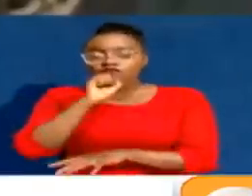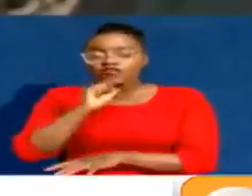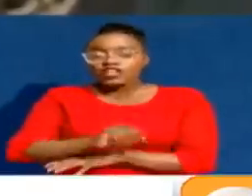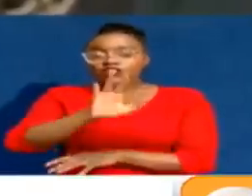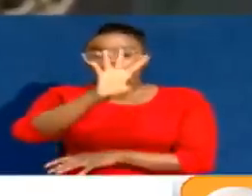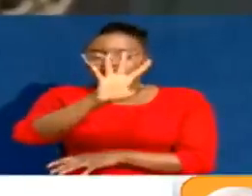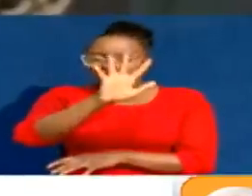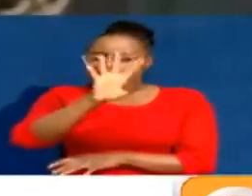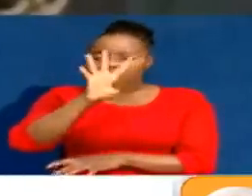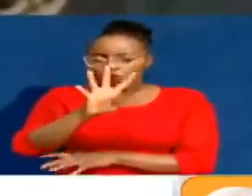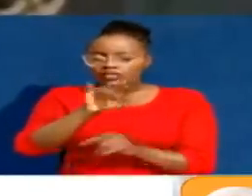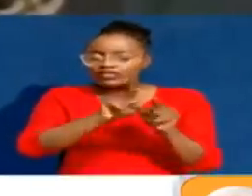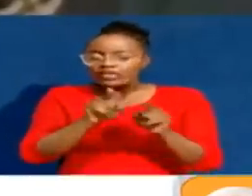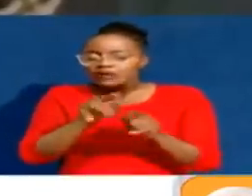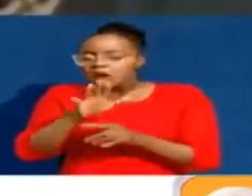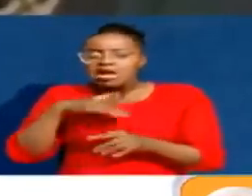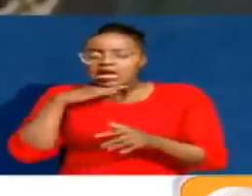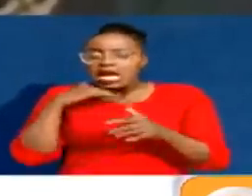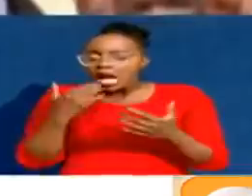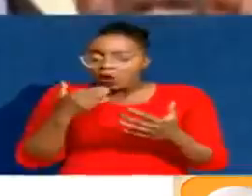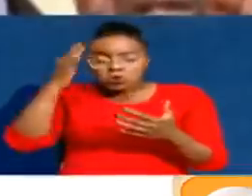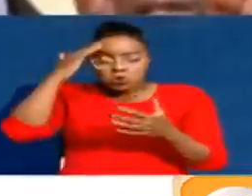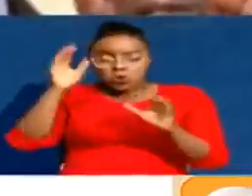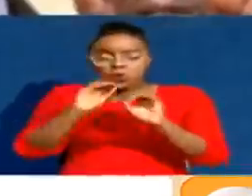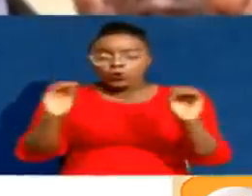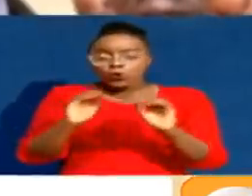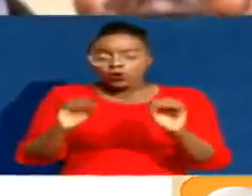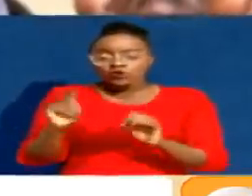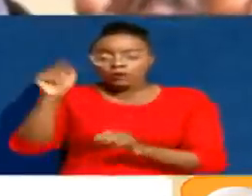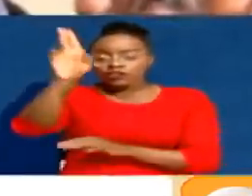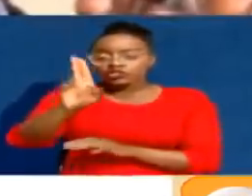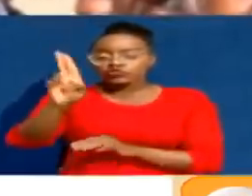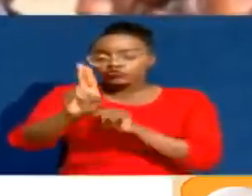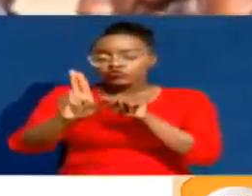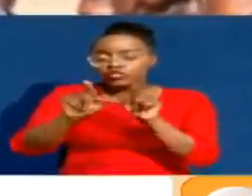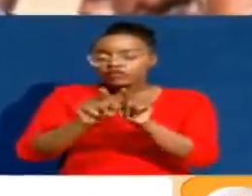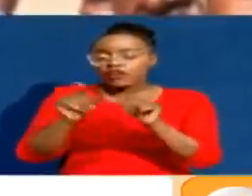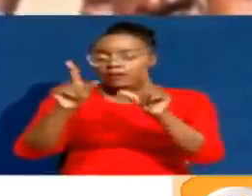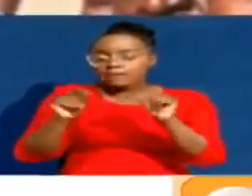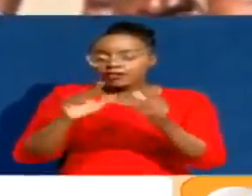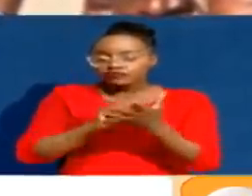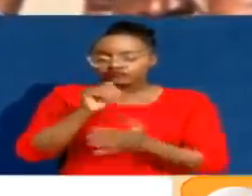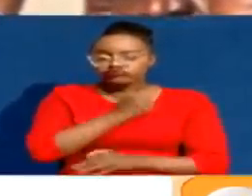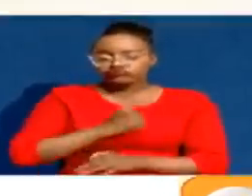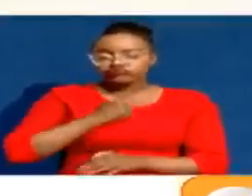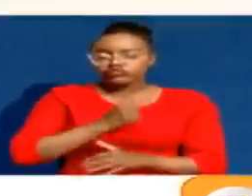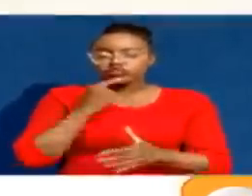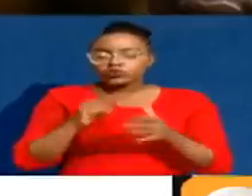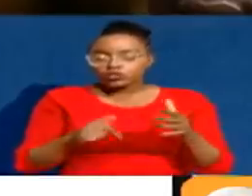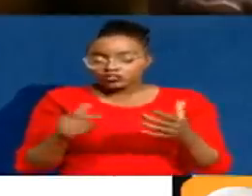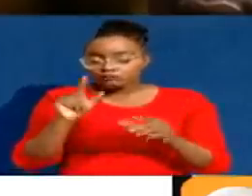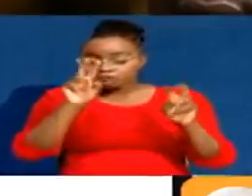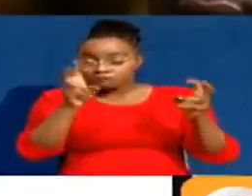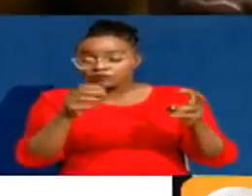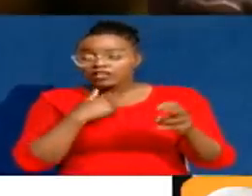of 54, with the actual cause of his death still unknown. President Uhuru Kenyatta, in his message of condolences, said,